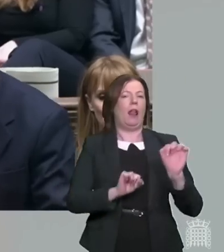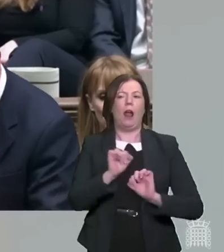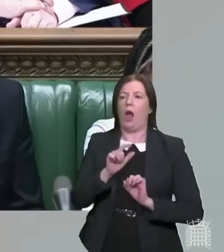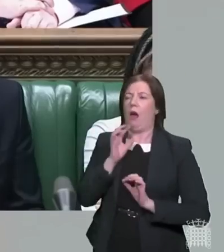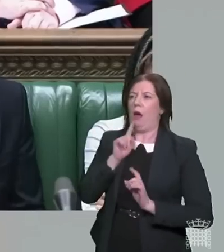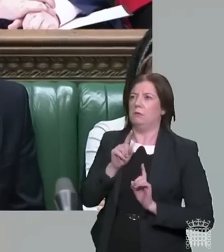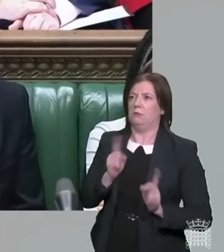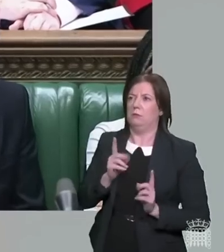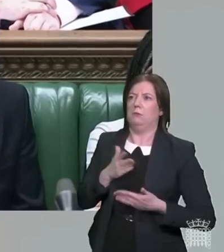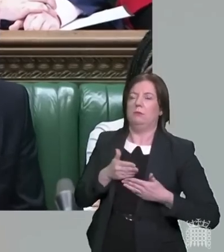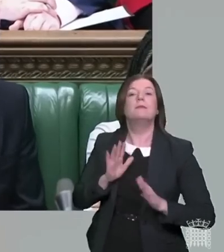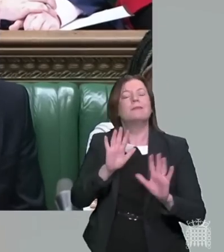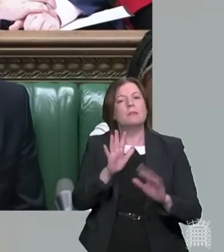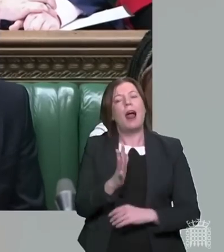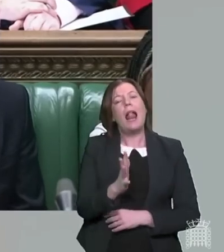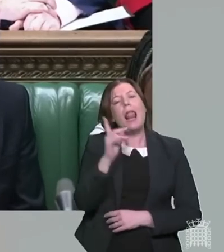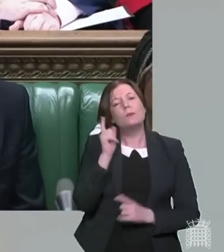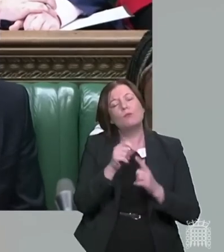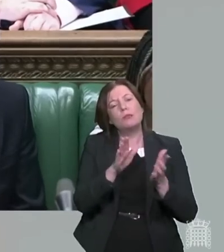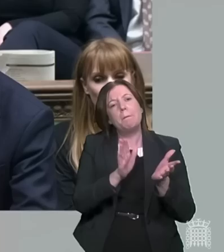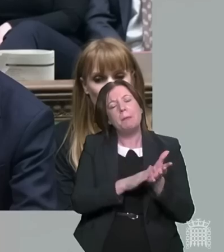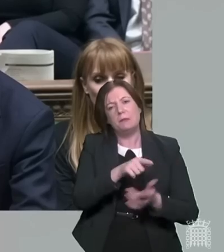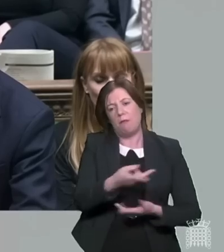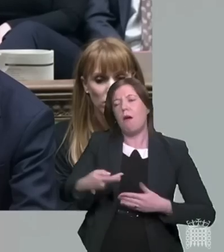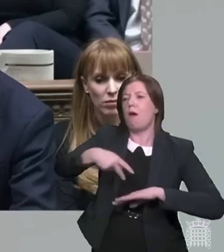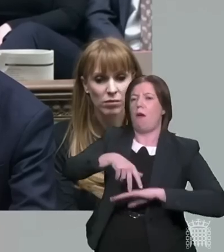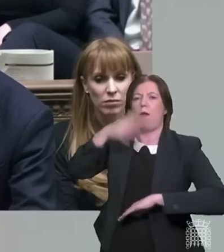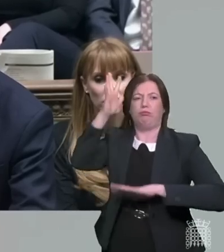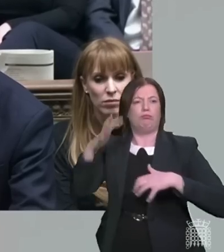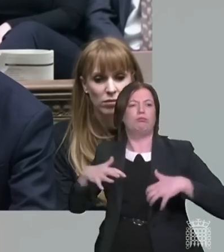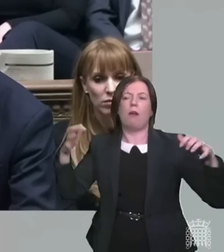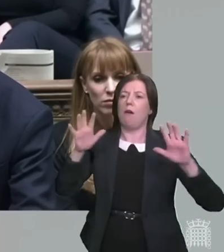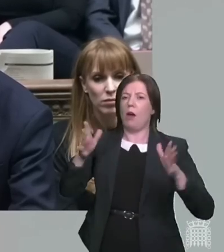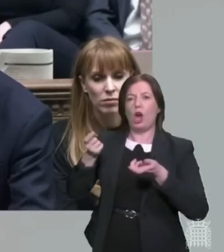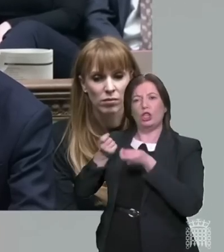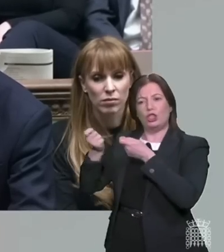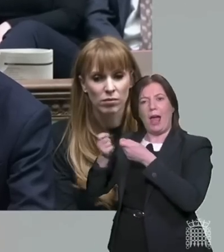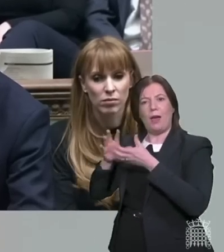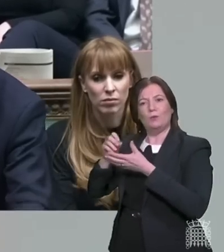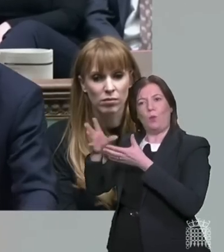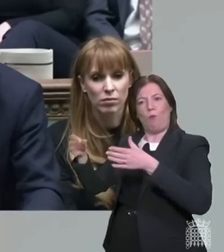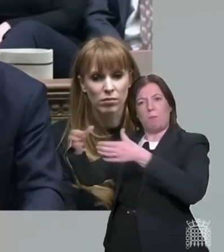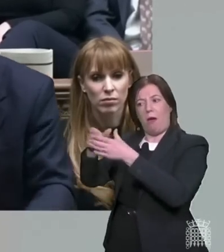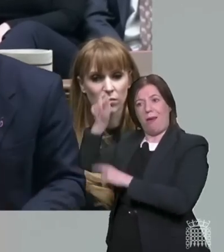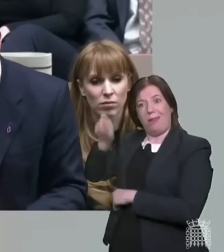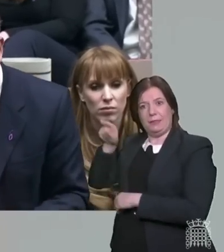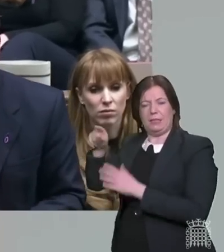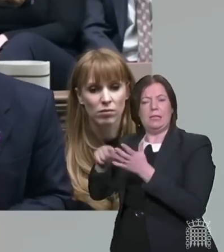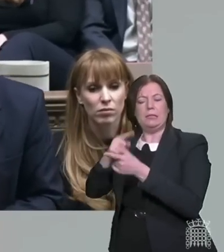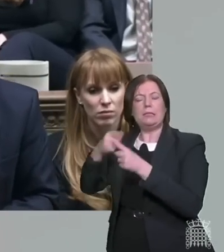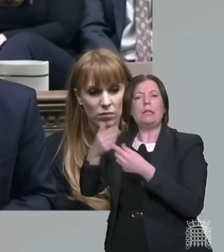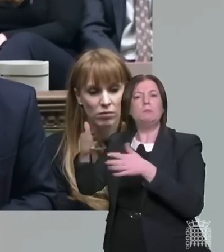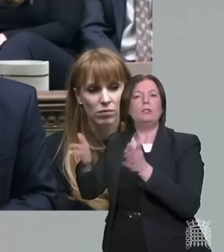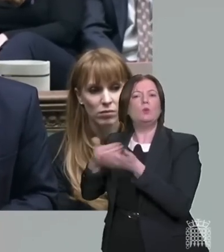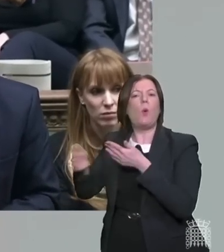question. Now, last week, the Prime Minister told this House that the chair of the Tory party had addressed his tax affairs in full